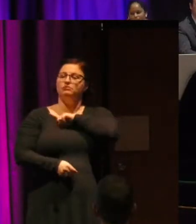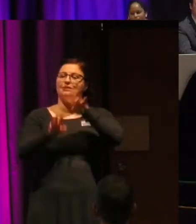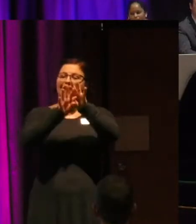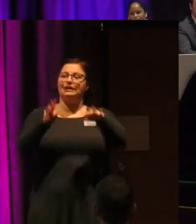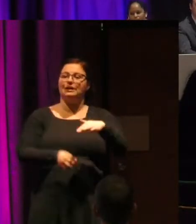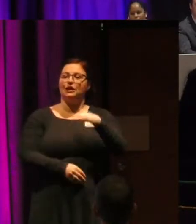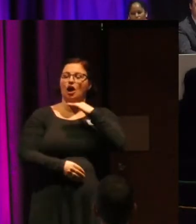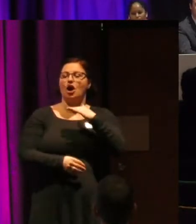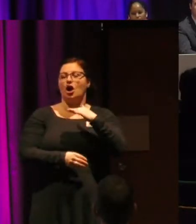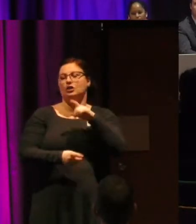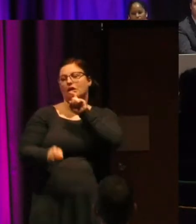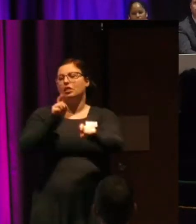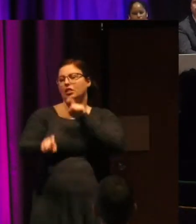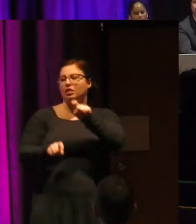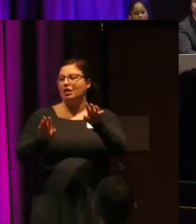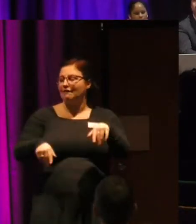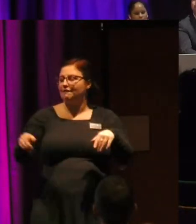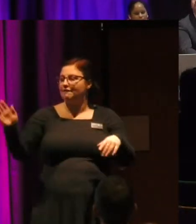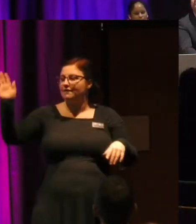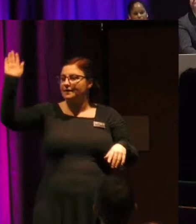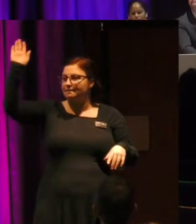online?